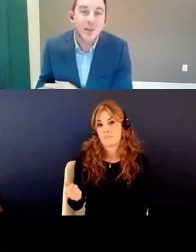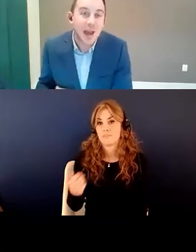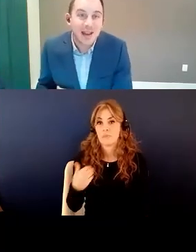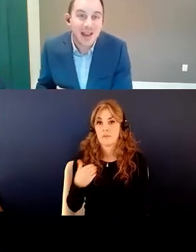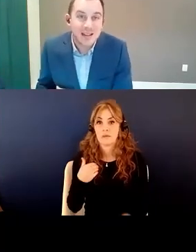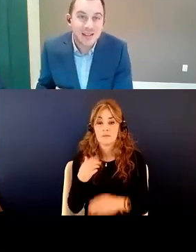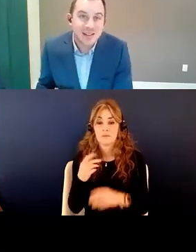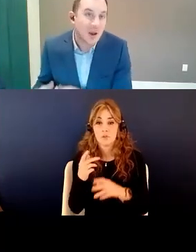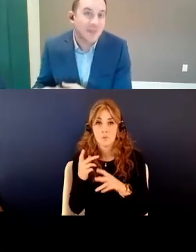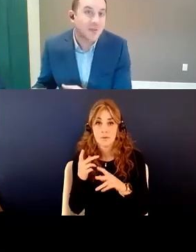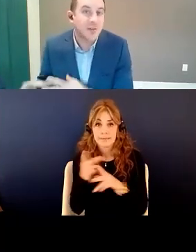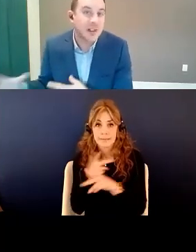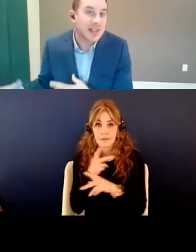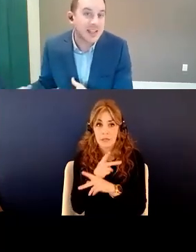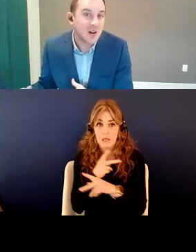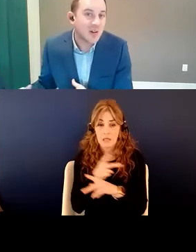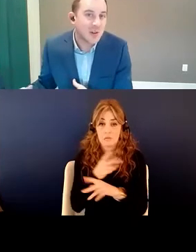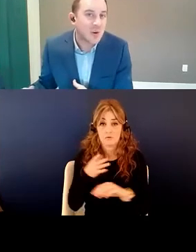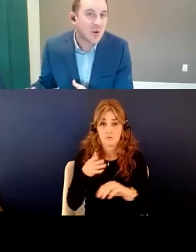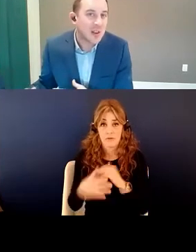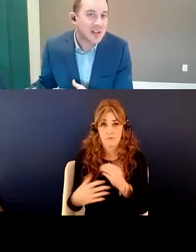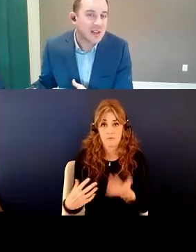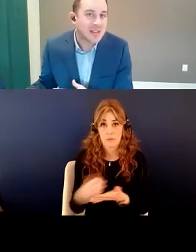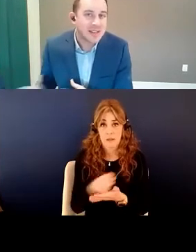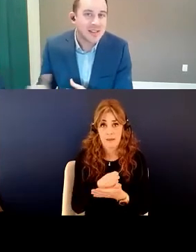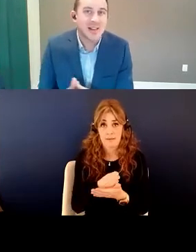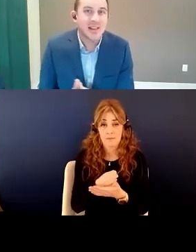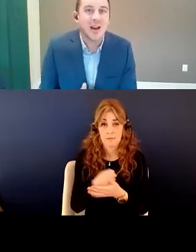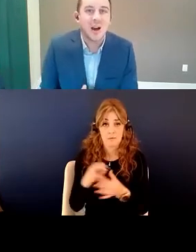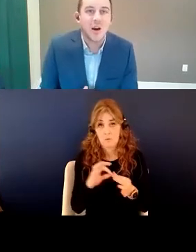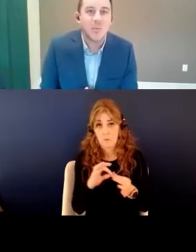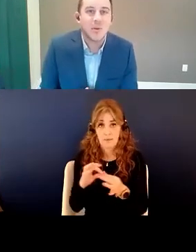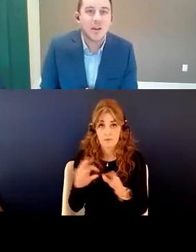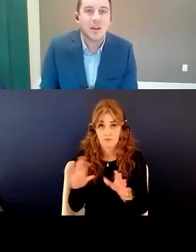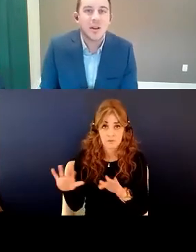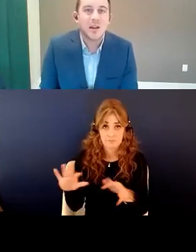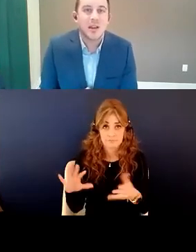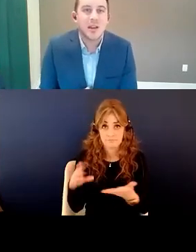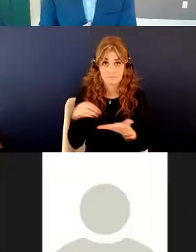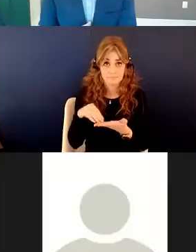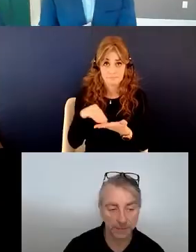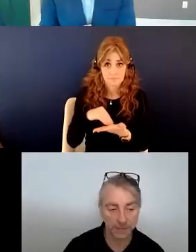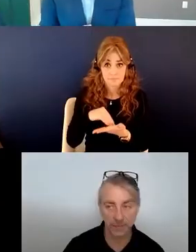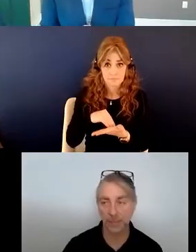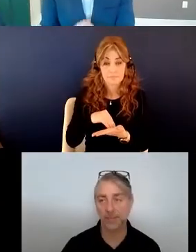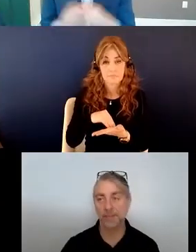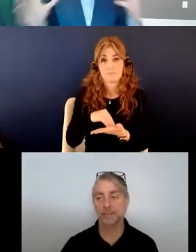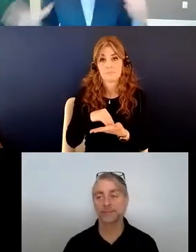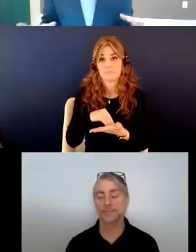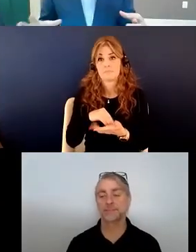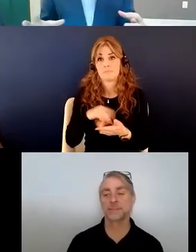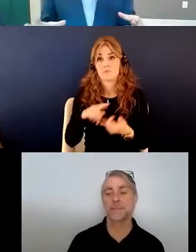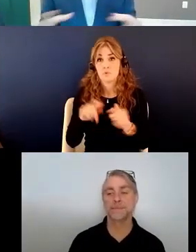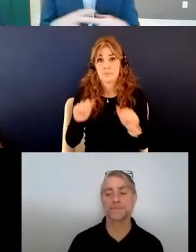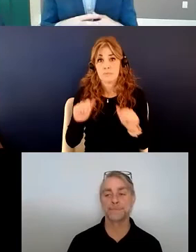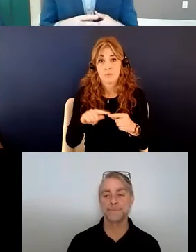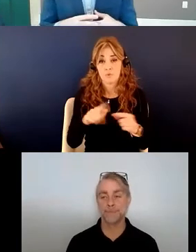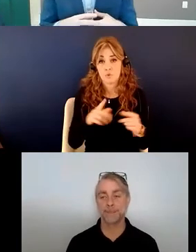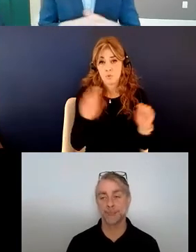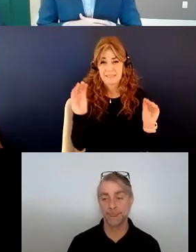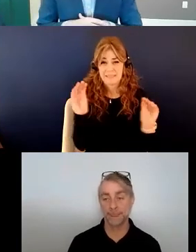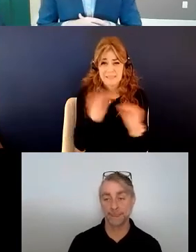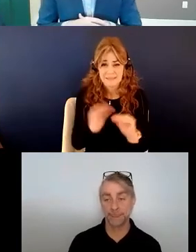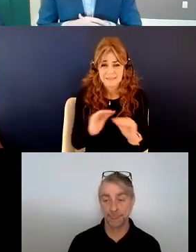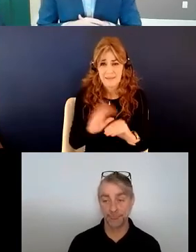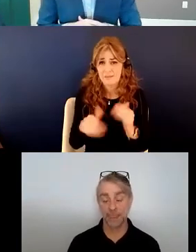calculation on the back end. So after we've collected all of the correlations, in order to be able to synthesize the